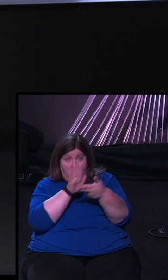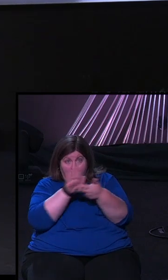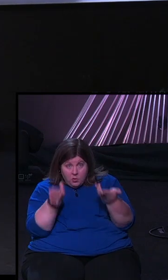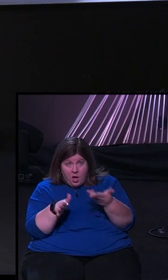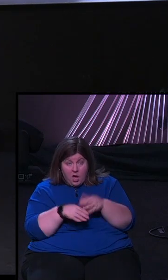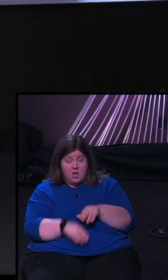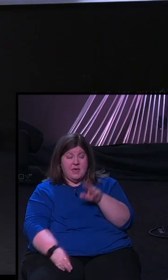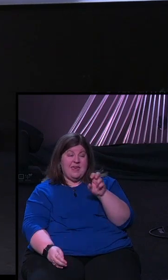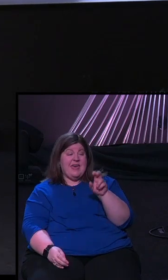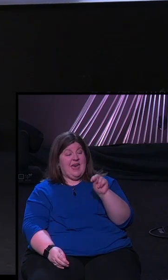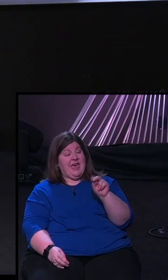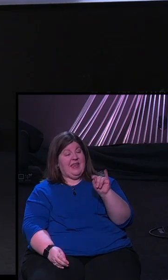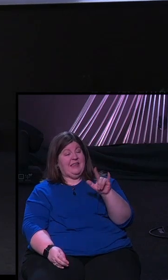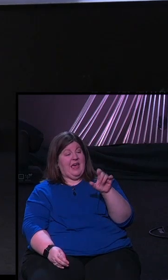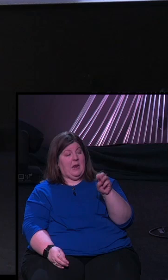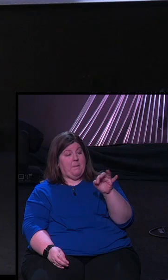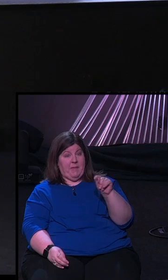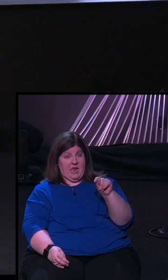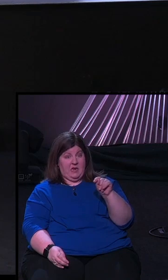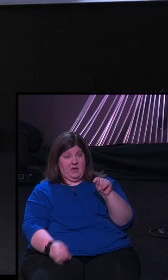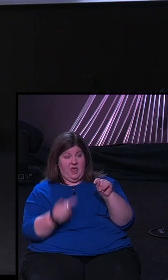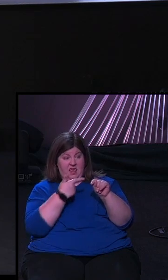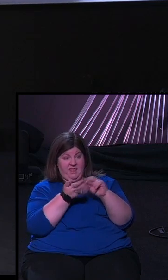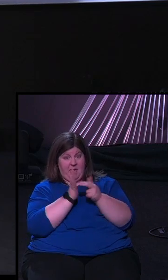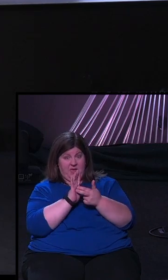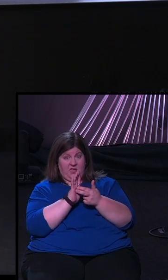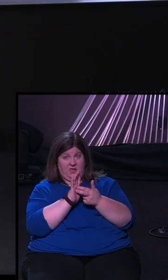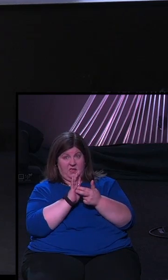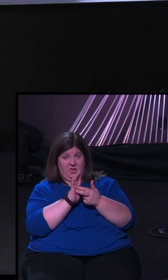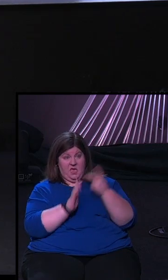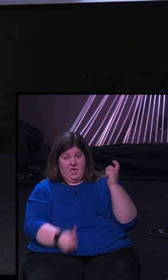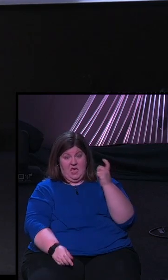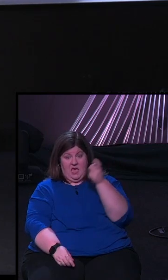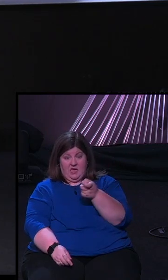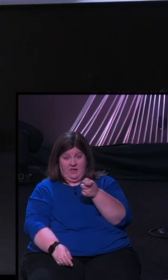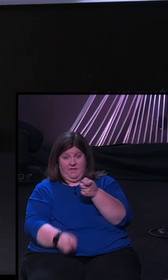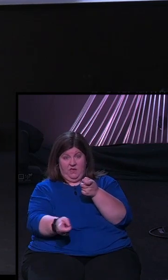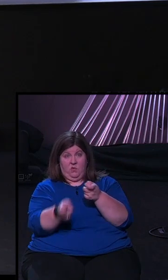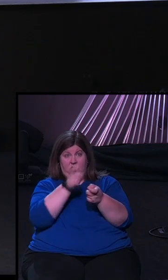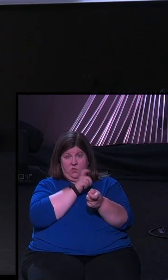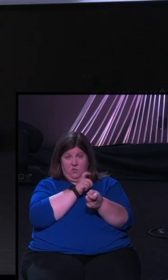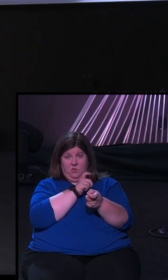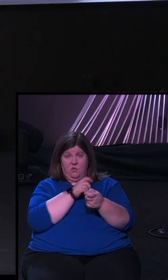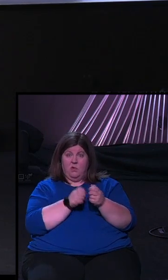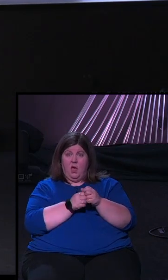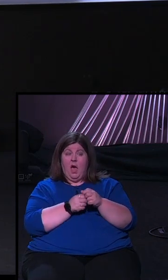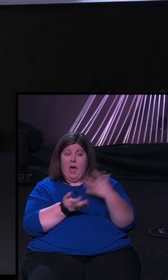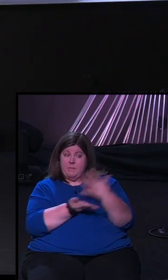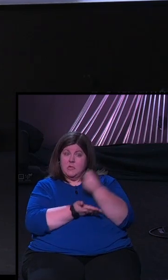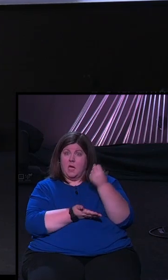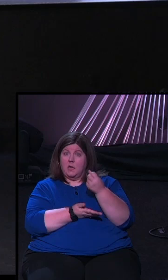Entitlements. It makes sense. You know what entitlement is? Entitlement is I give you X and you give me Y. I am entitled to do. It was